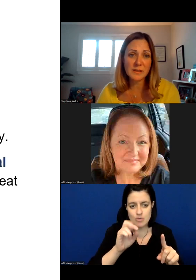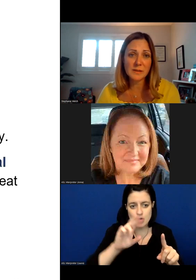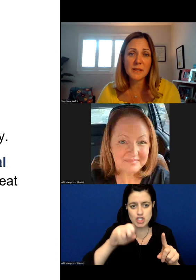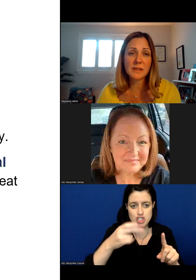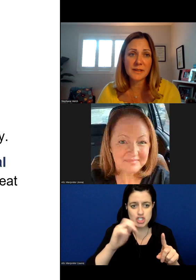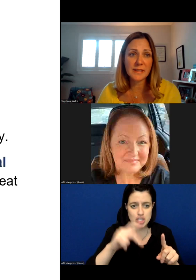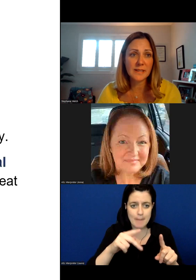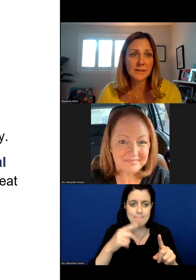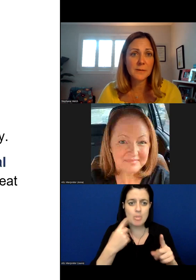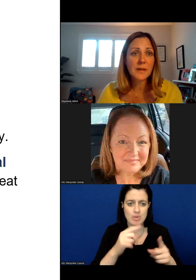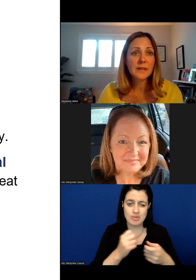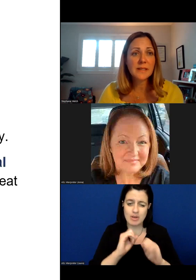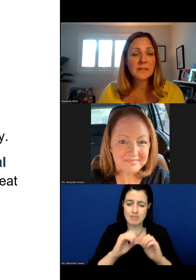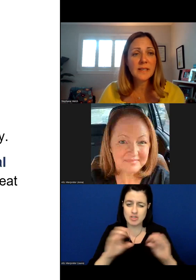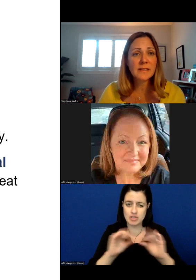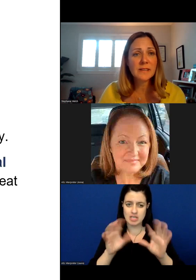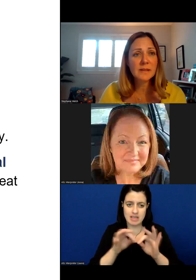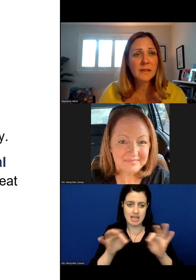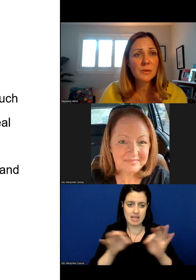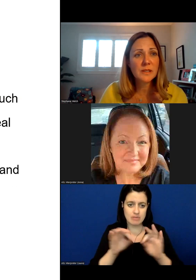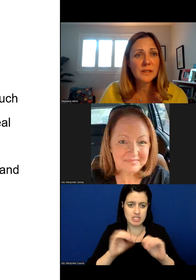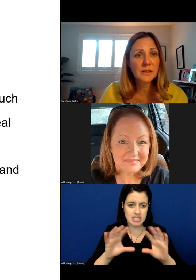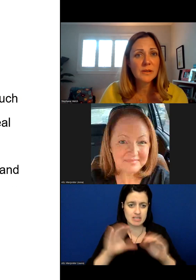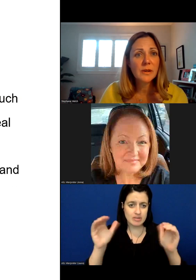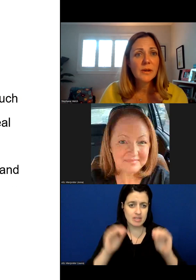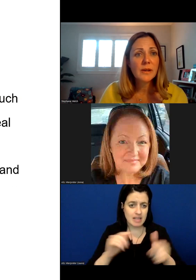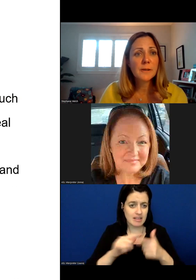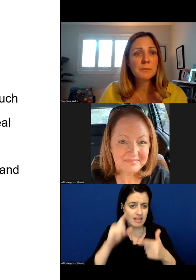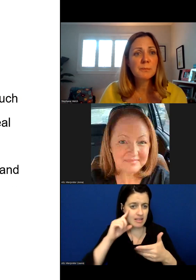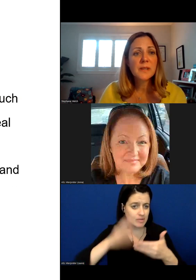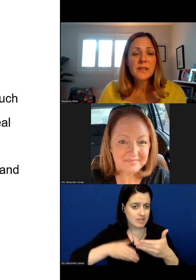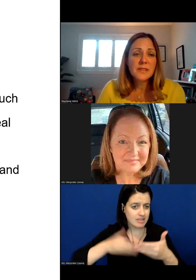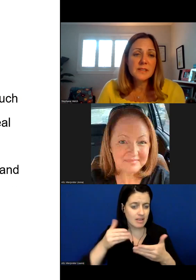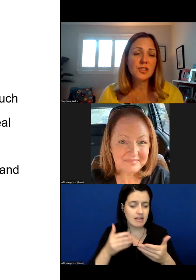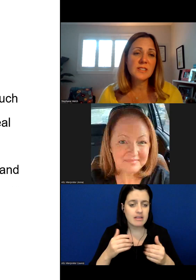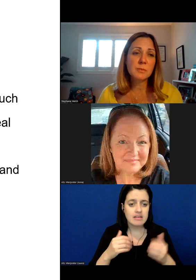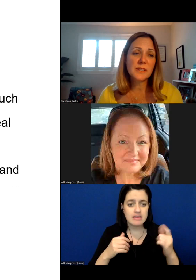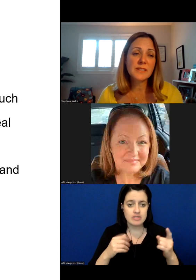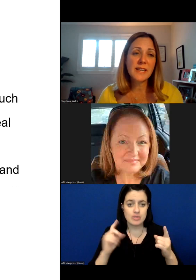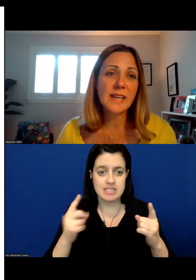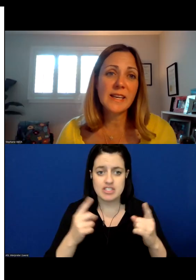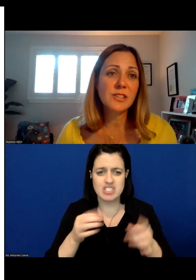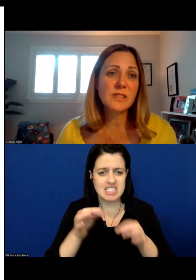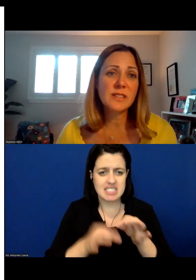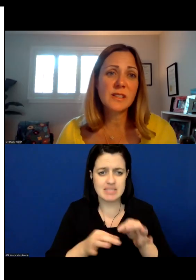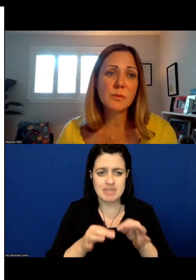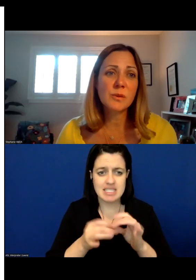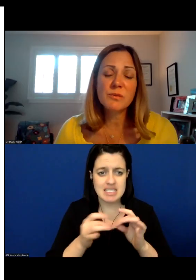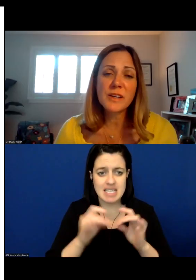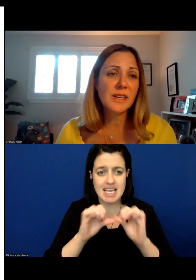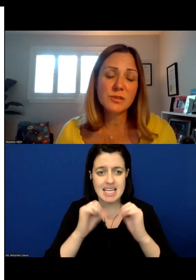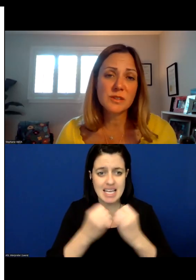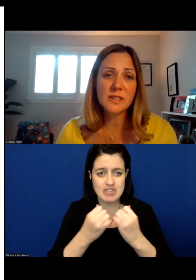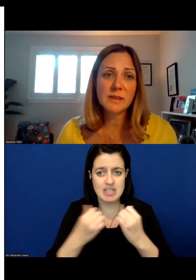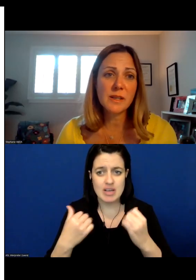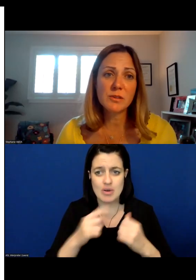that to be clear in that sense. Next slide. I think we're done here. This is just simply to say at agency, we're